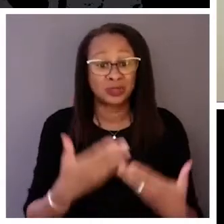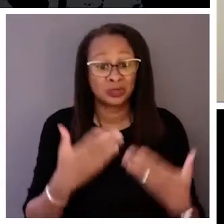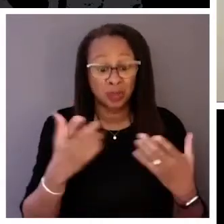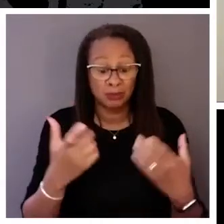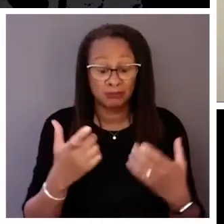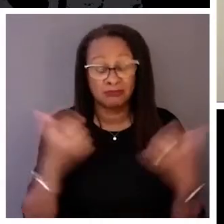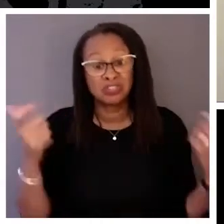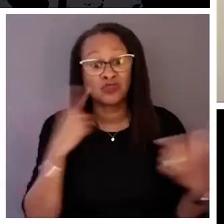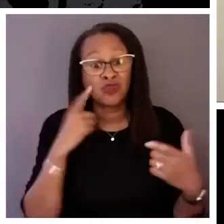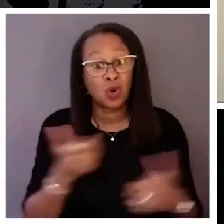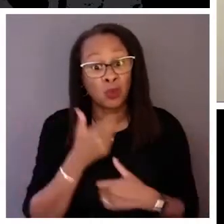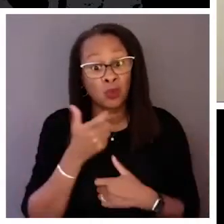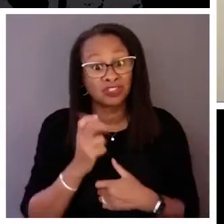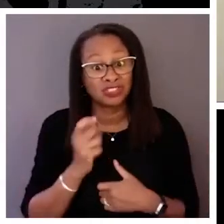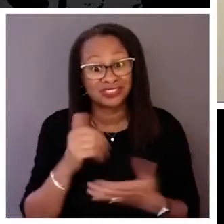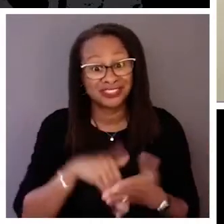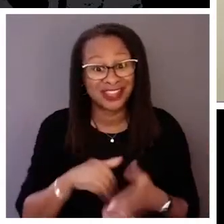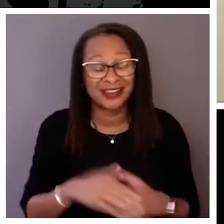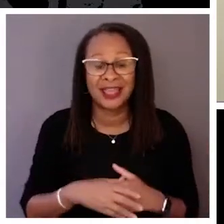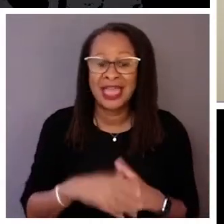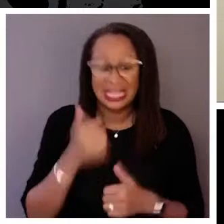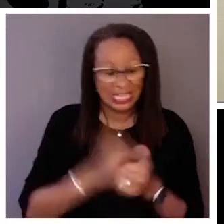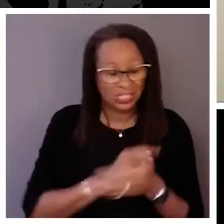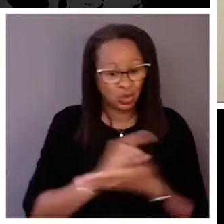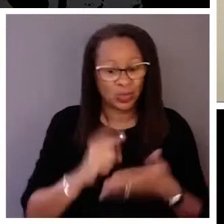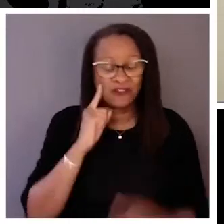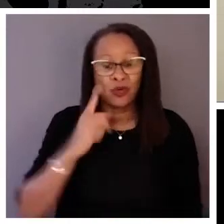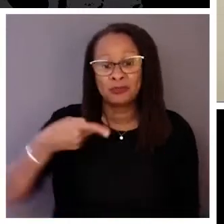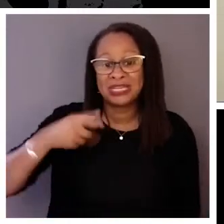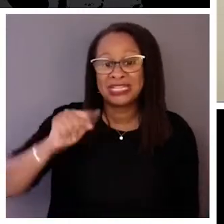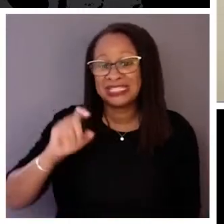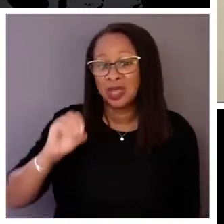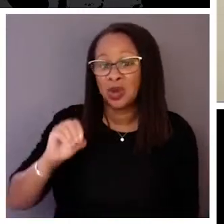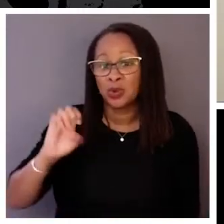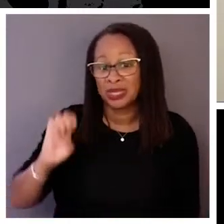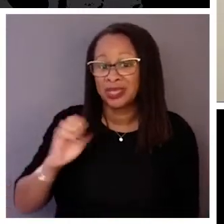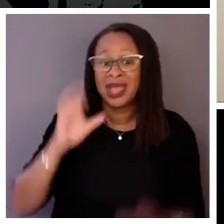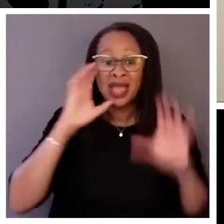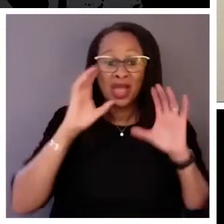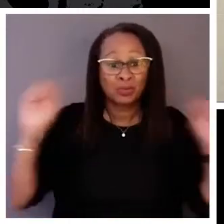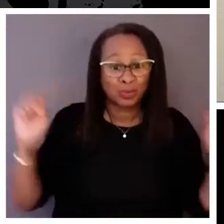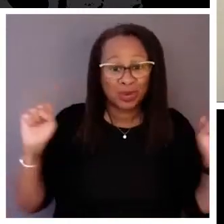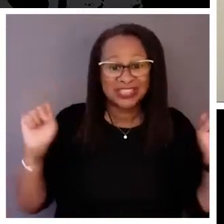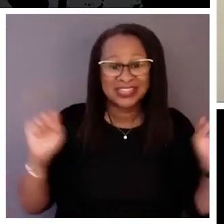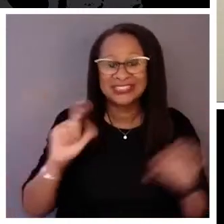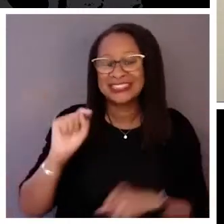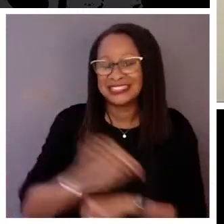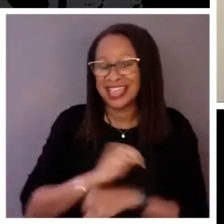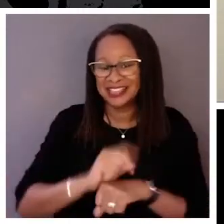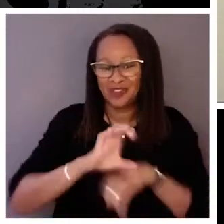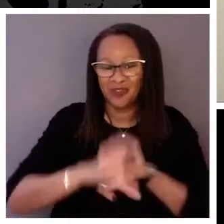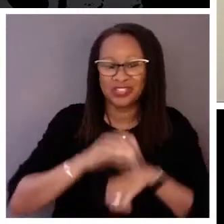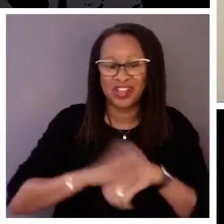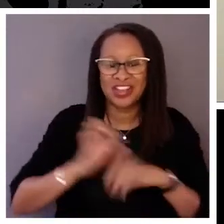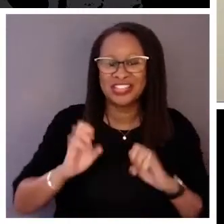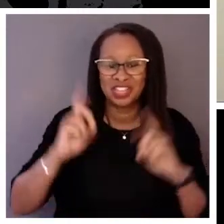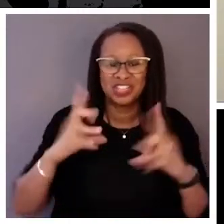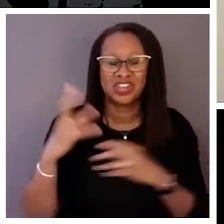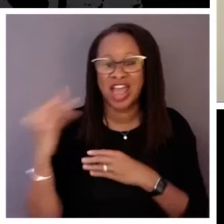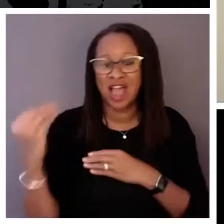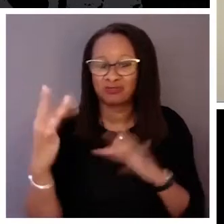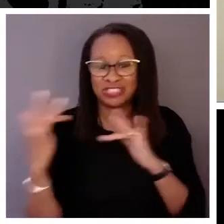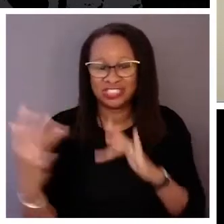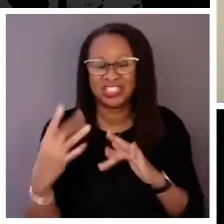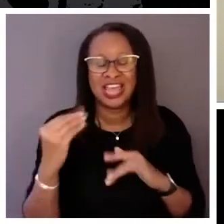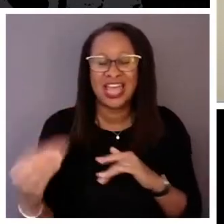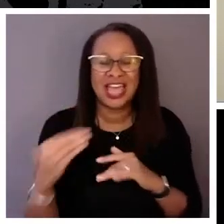in each week for our PTEOE President's Task Force on Education, Outreach, and Engagement live streams. If you have ideas